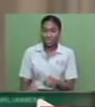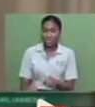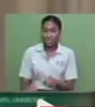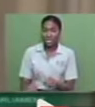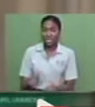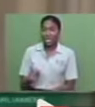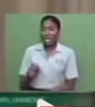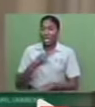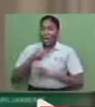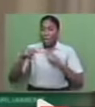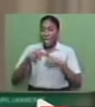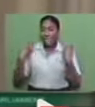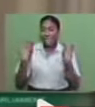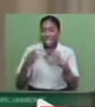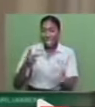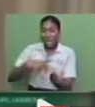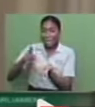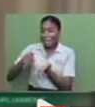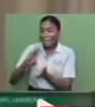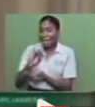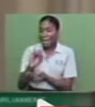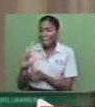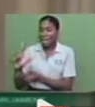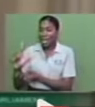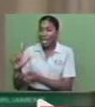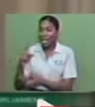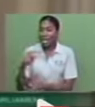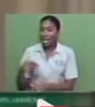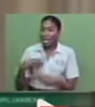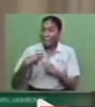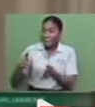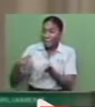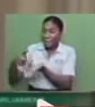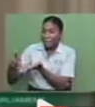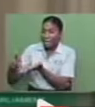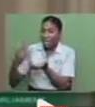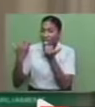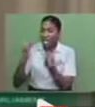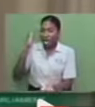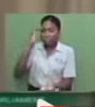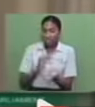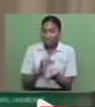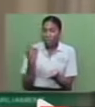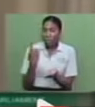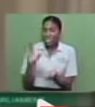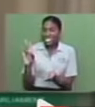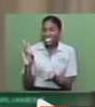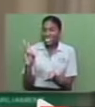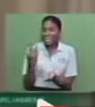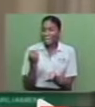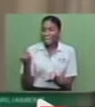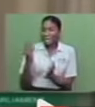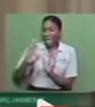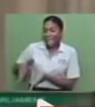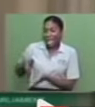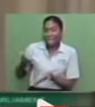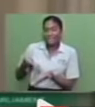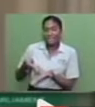to repair and keep on the road vehicles currently in the fleet. What does that mean? They're